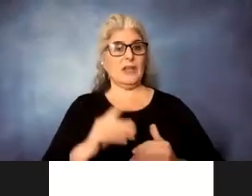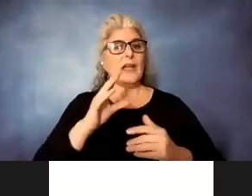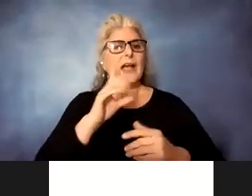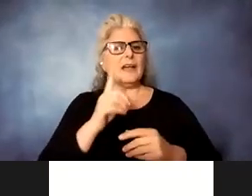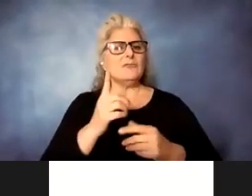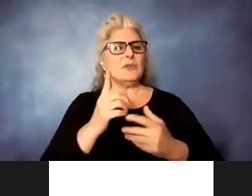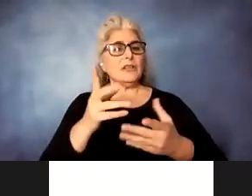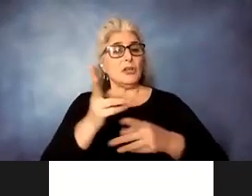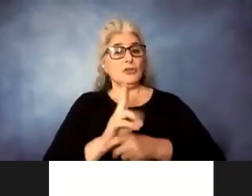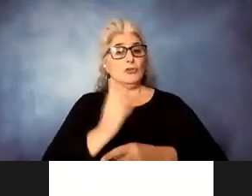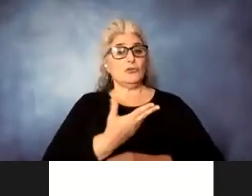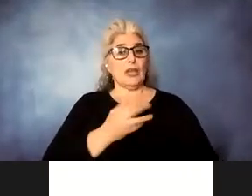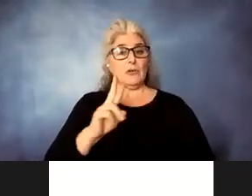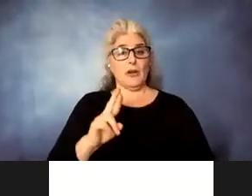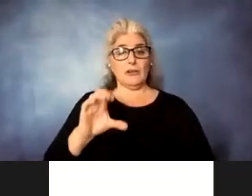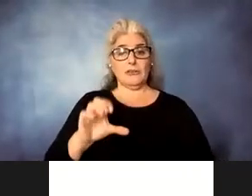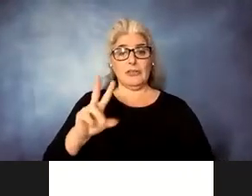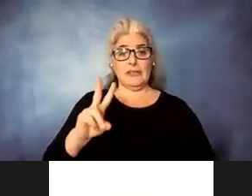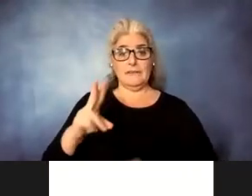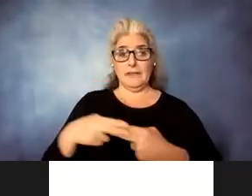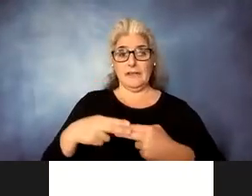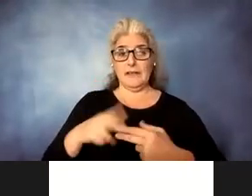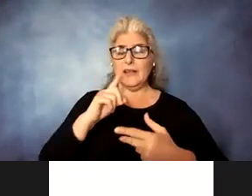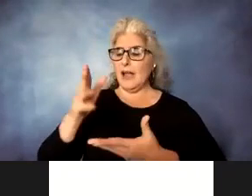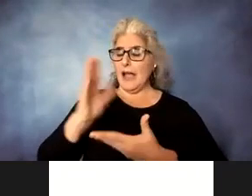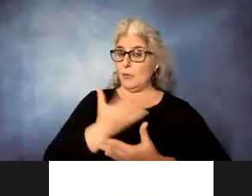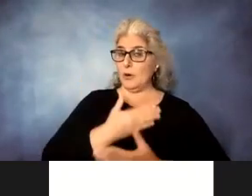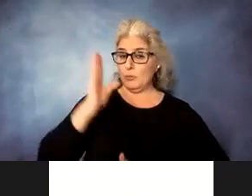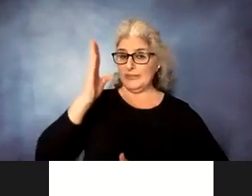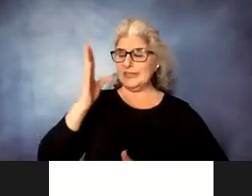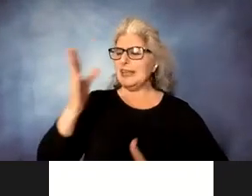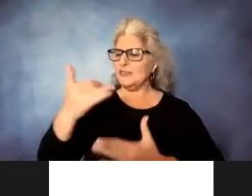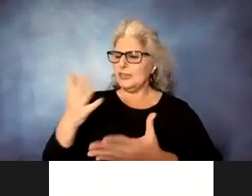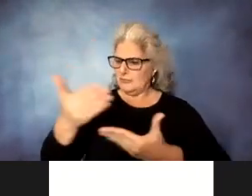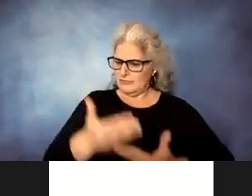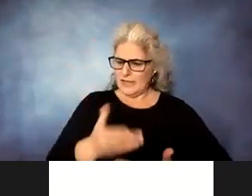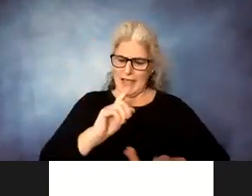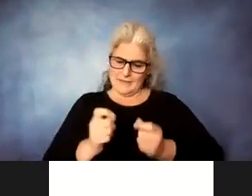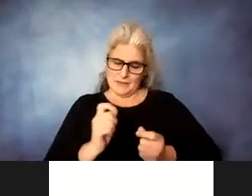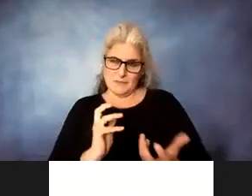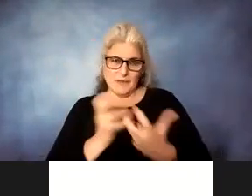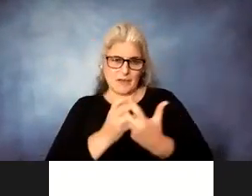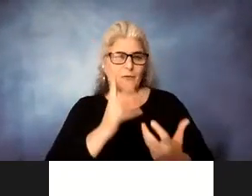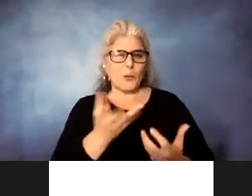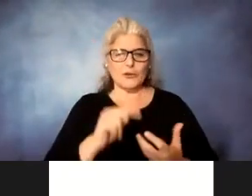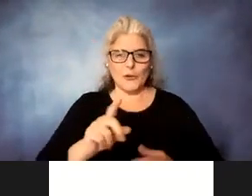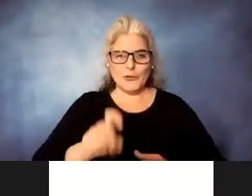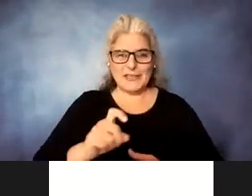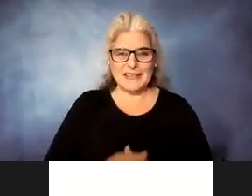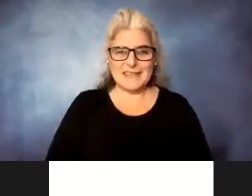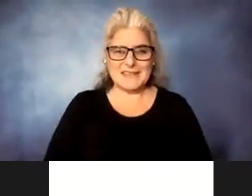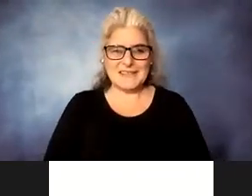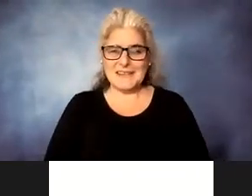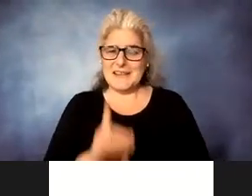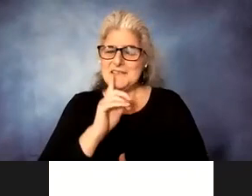for your audience. So in the follow-up email, you'll get a link to our voter-facing training that is basically just a shorter